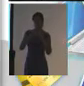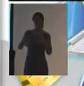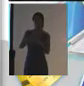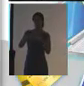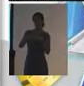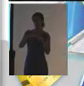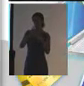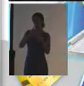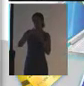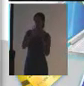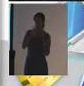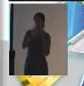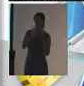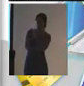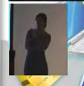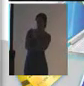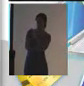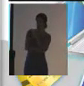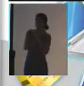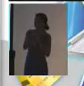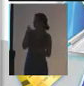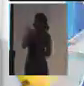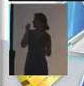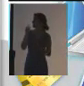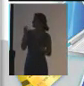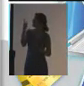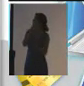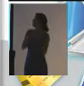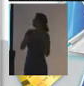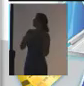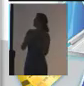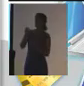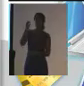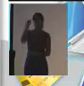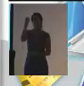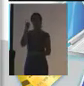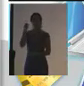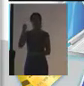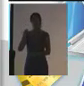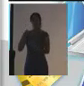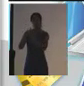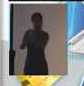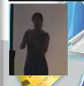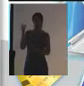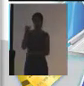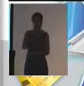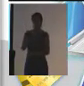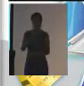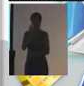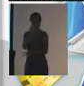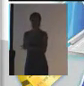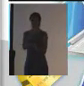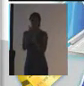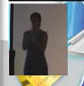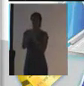the individuals obtained through the randomness, and you can see that these ones that say 0 here mean they're so